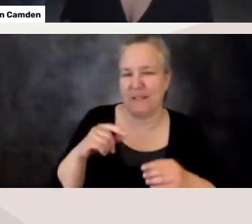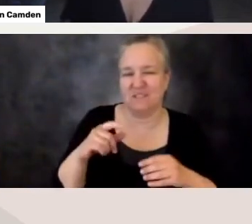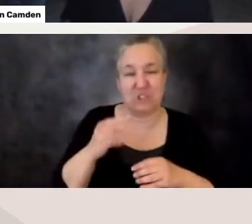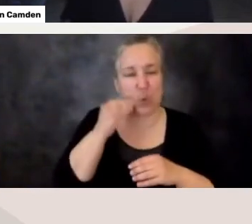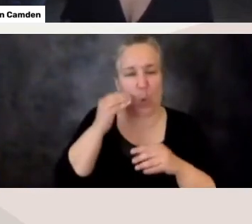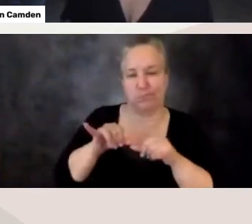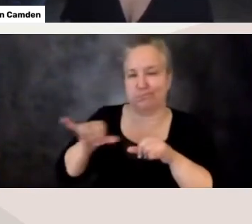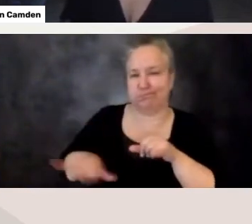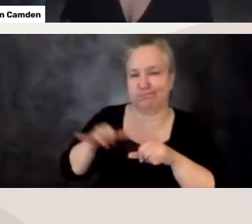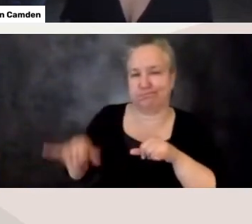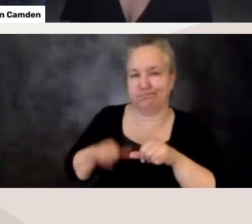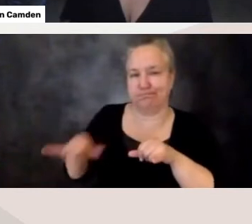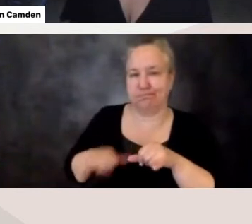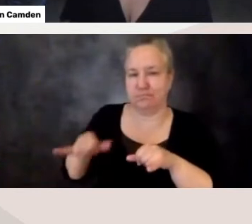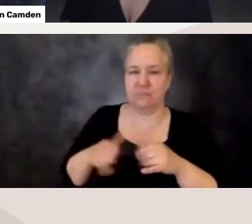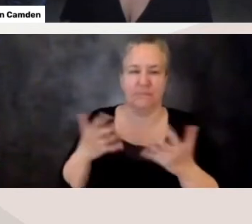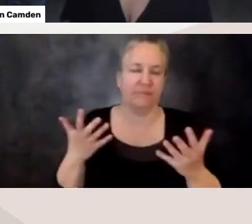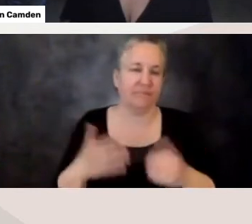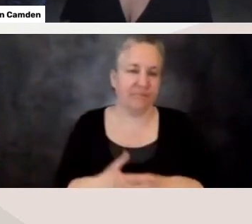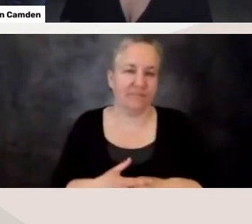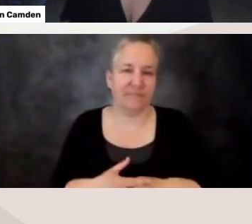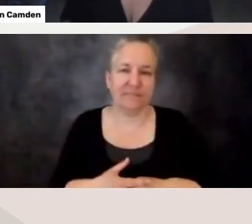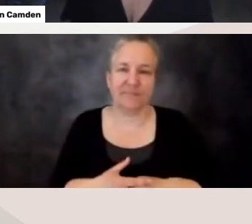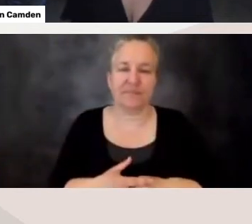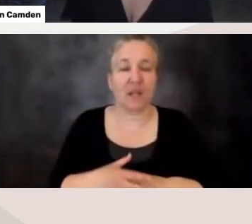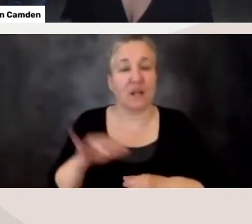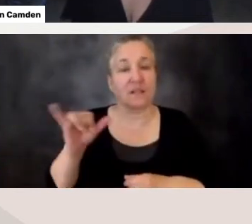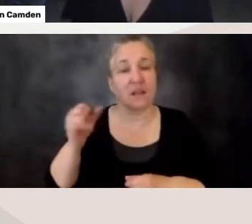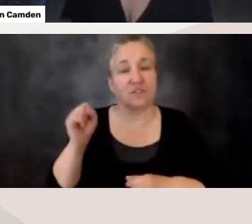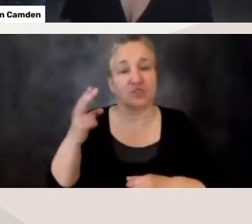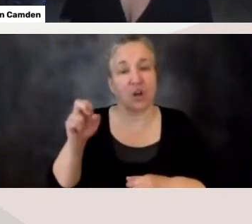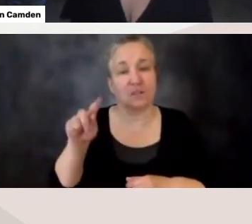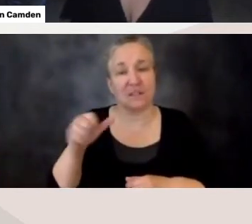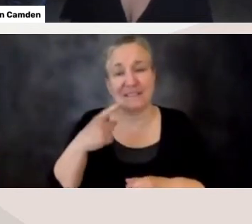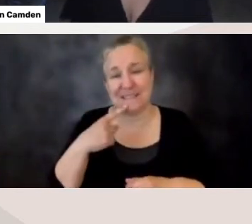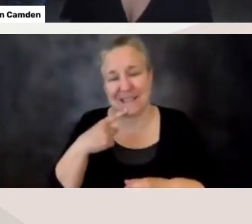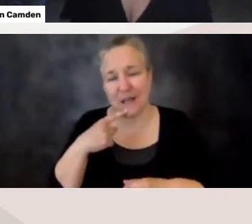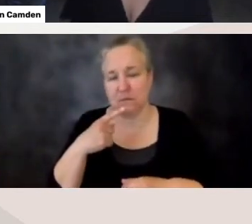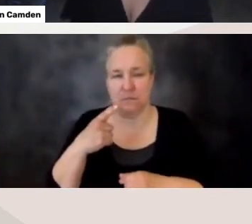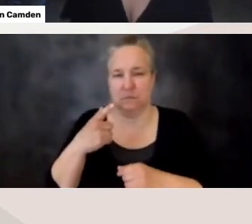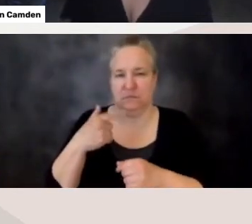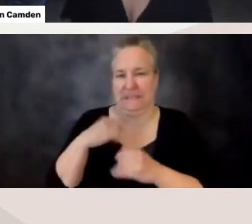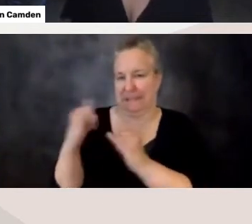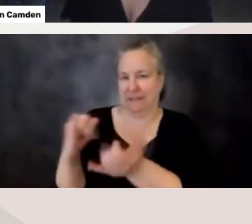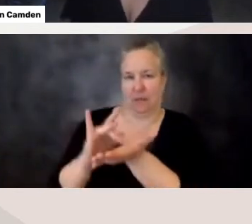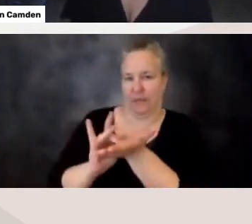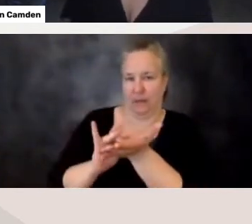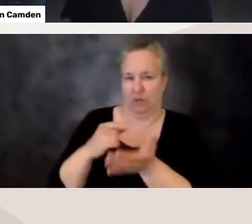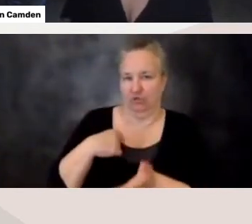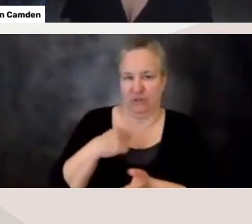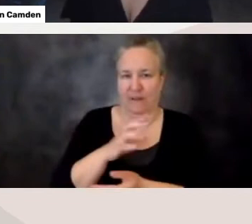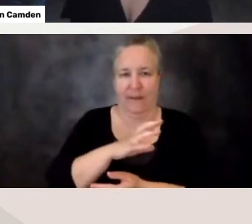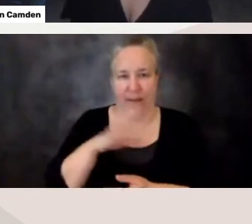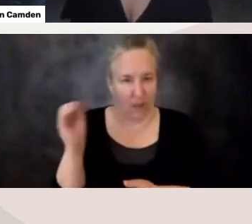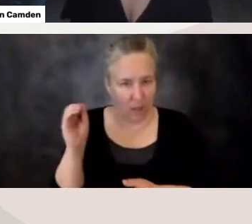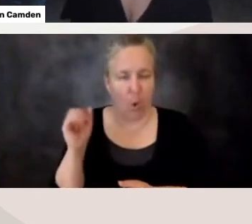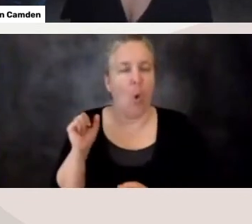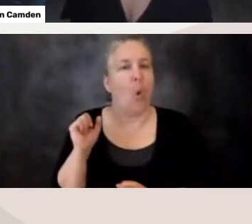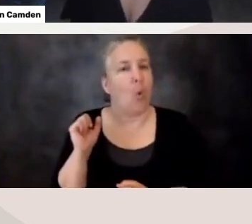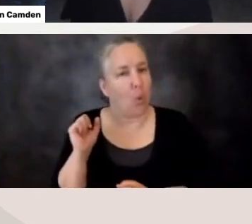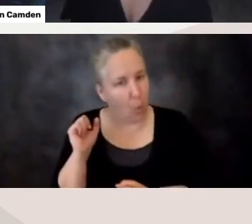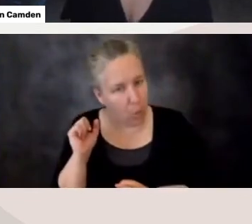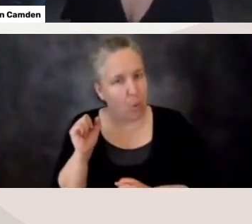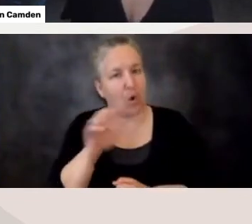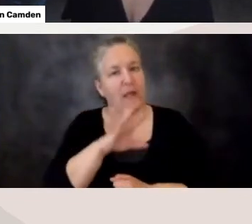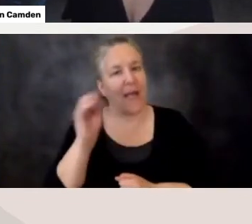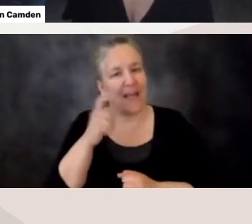this. Like Shanta said, I'm also on Trodelvy, and yeah, it is nonstop,